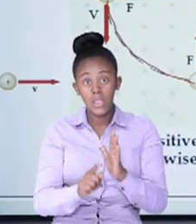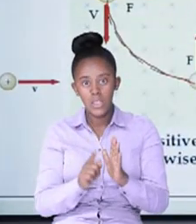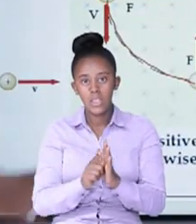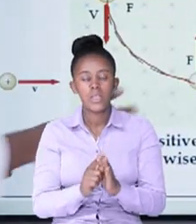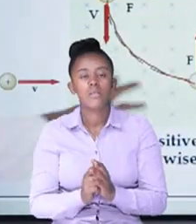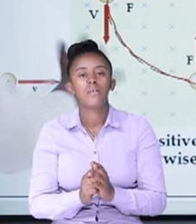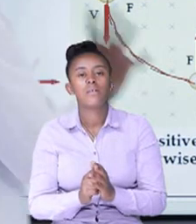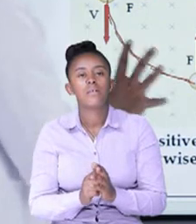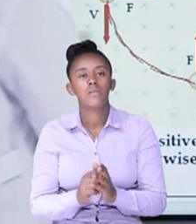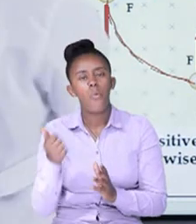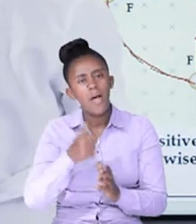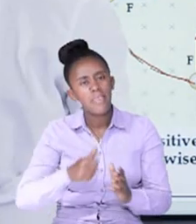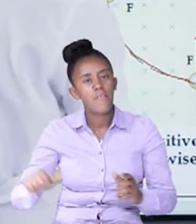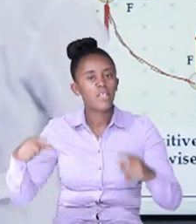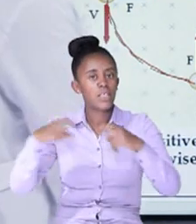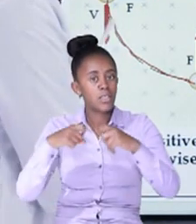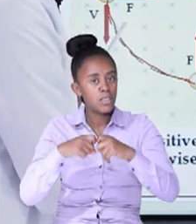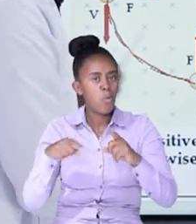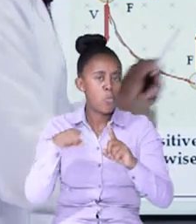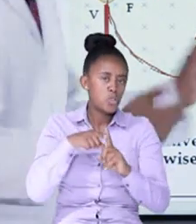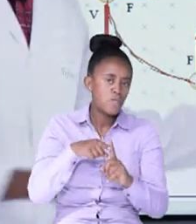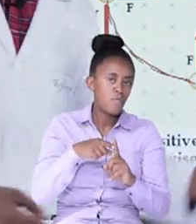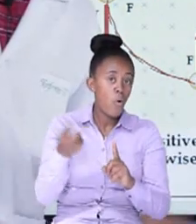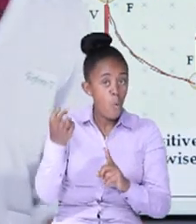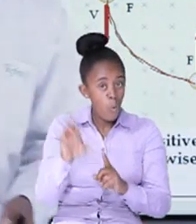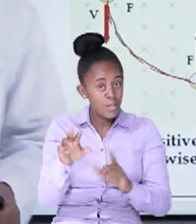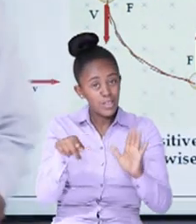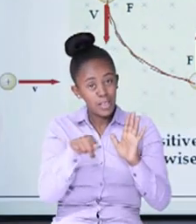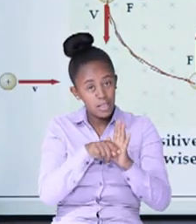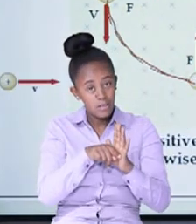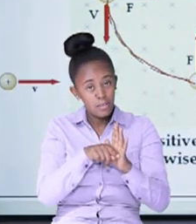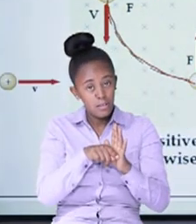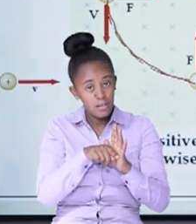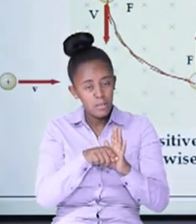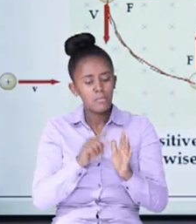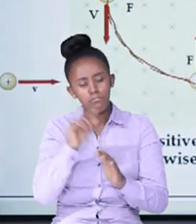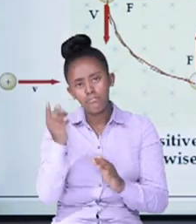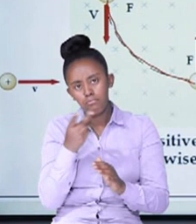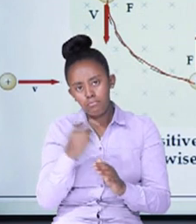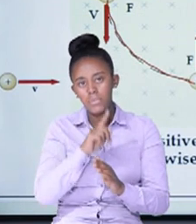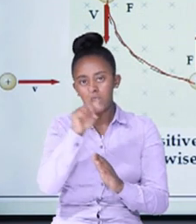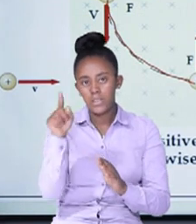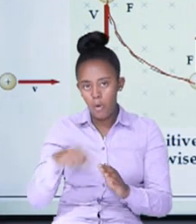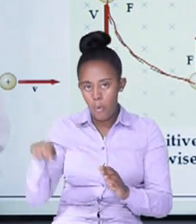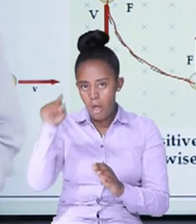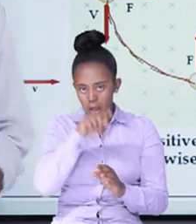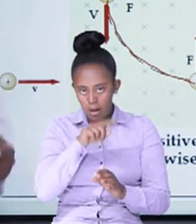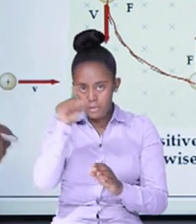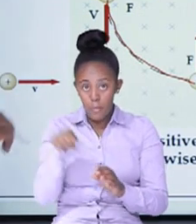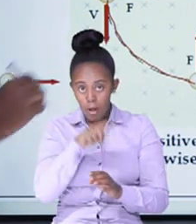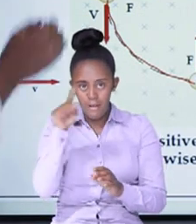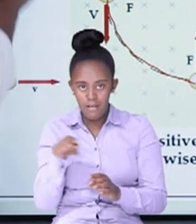path. Whatever the charge is, it might be positive or negative, they will form a circular path. They will form